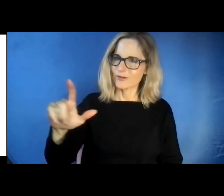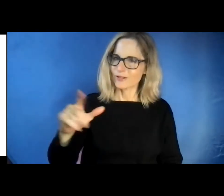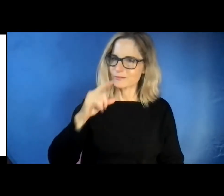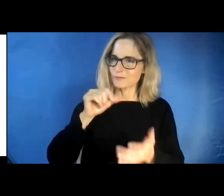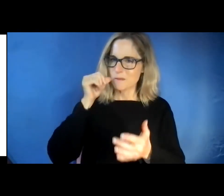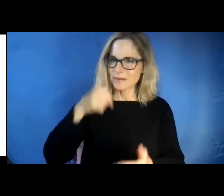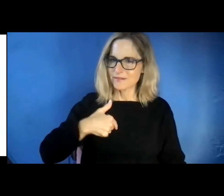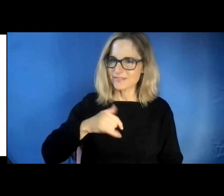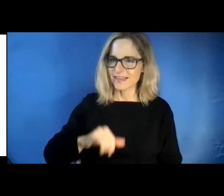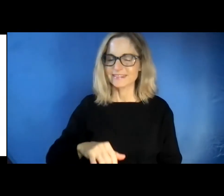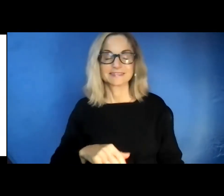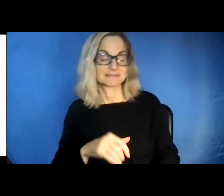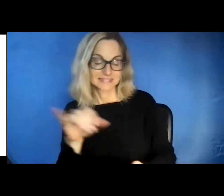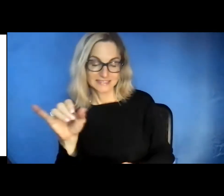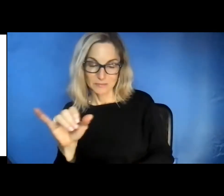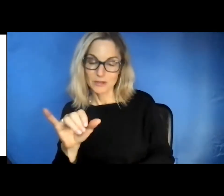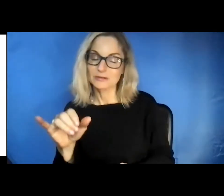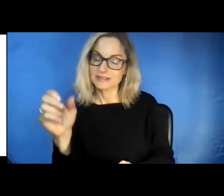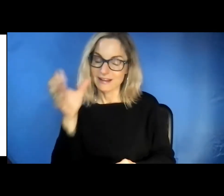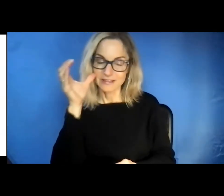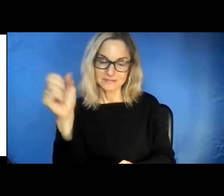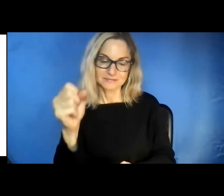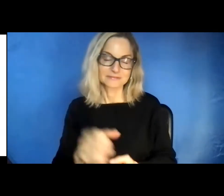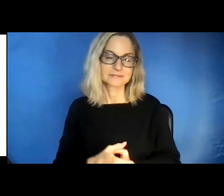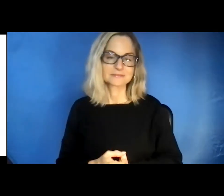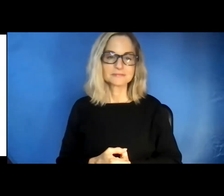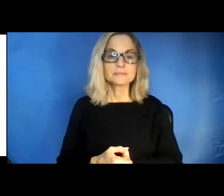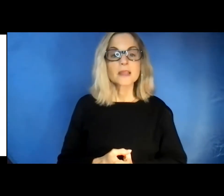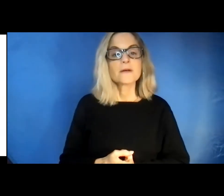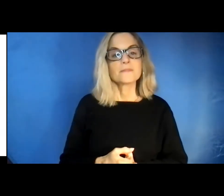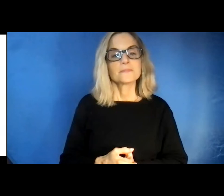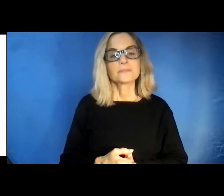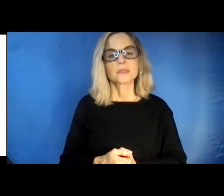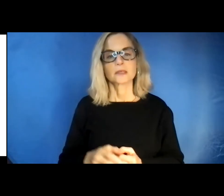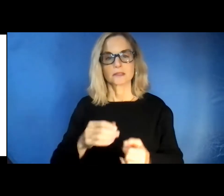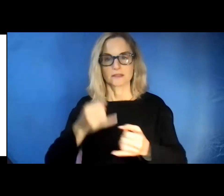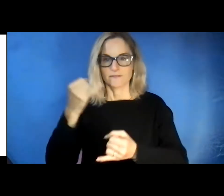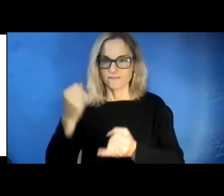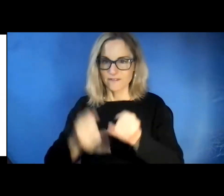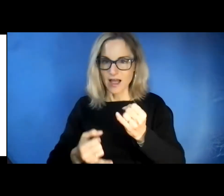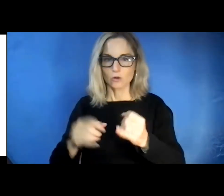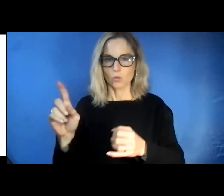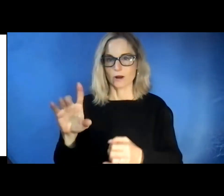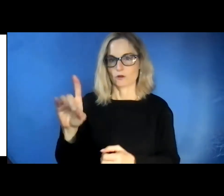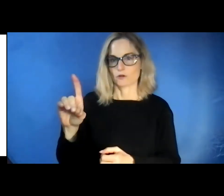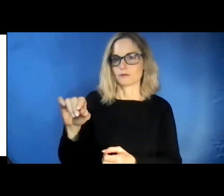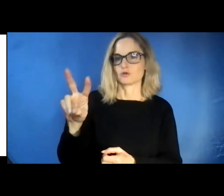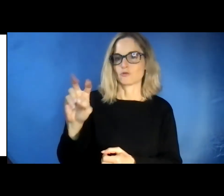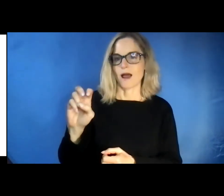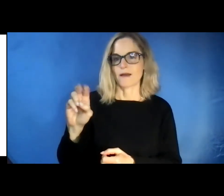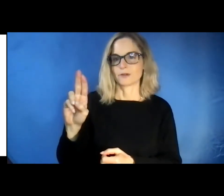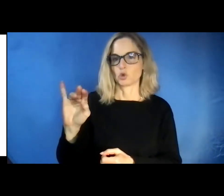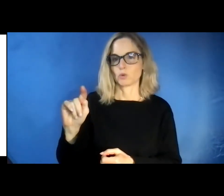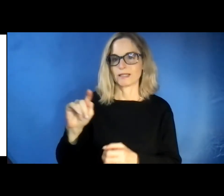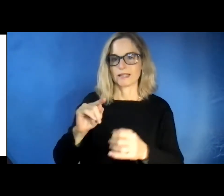principles designed into those. This is the final area where the drive unit is assembled. And what you see behind us is a high-speed